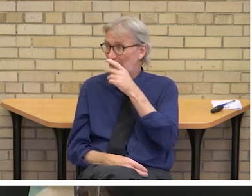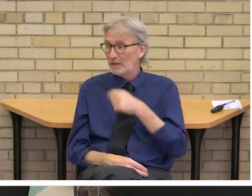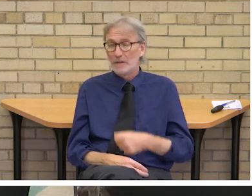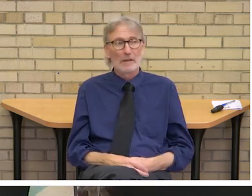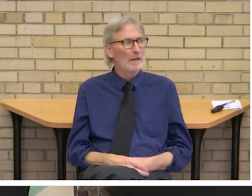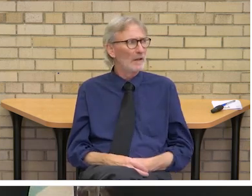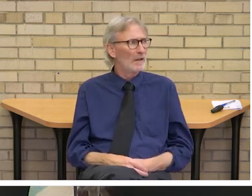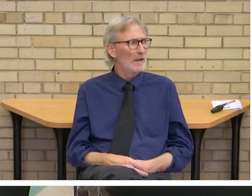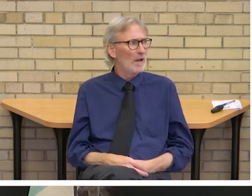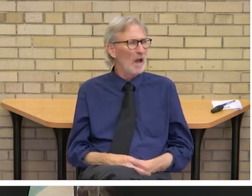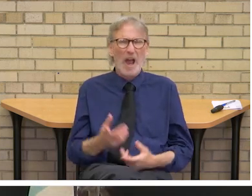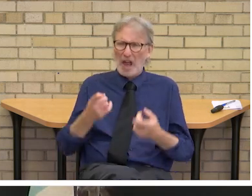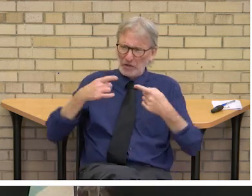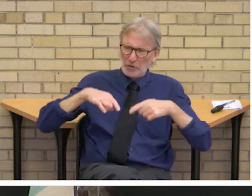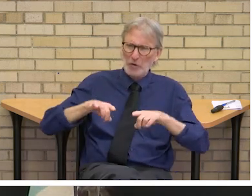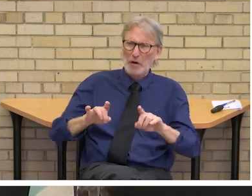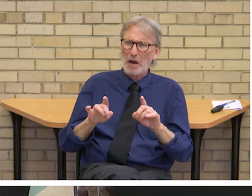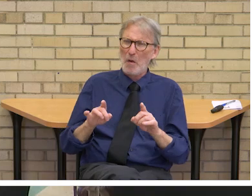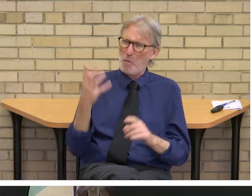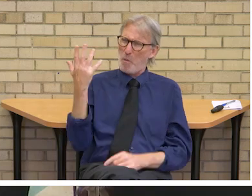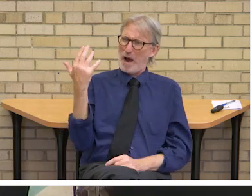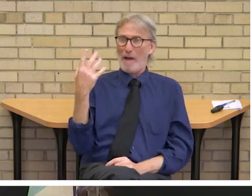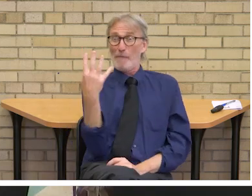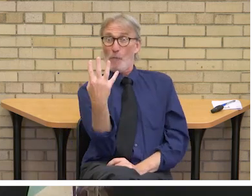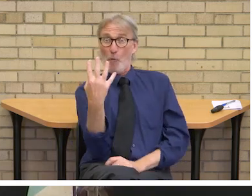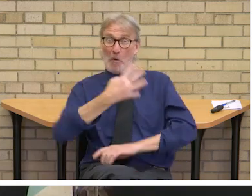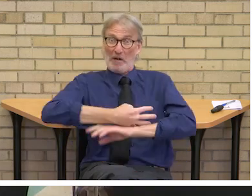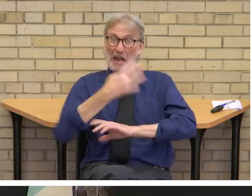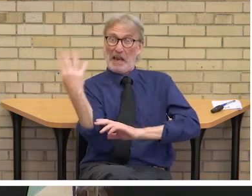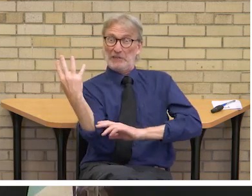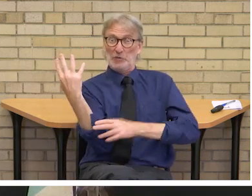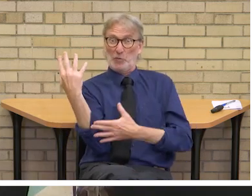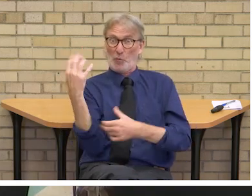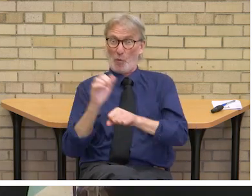During construction, why are they only working 4-day weeks?